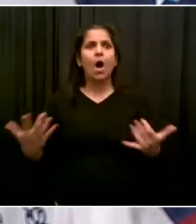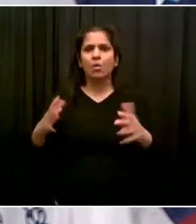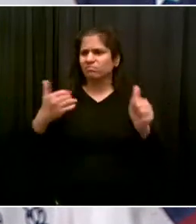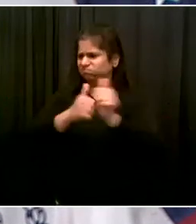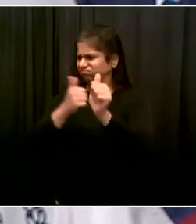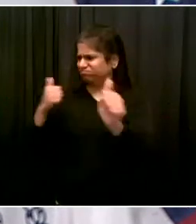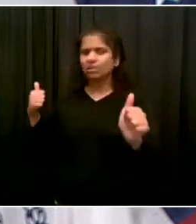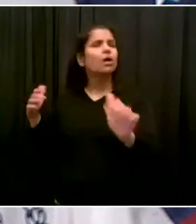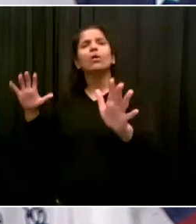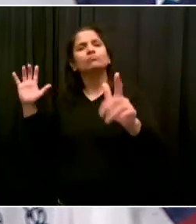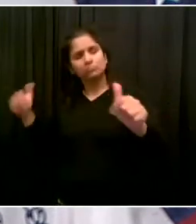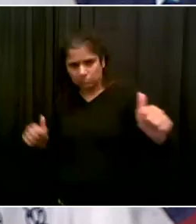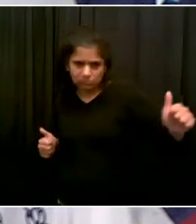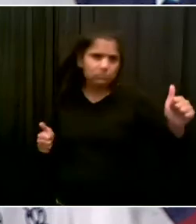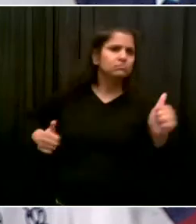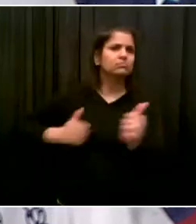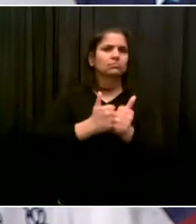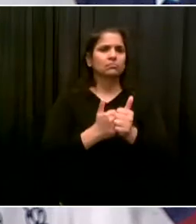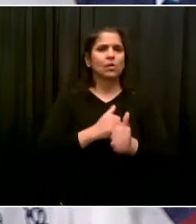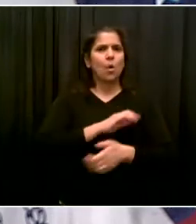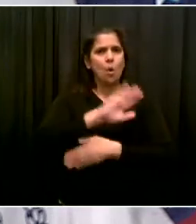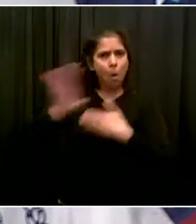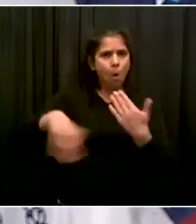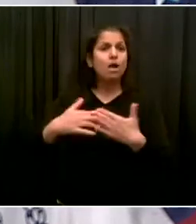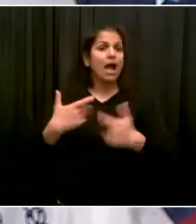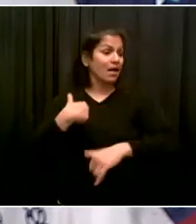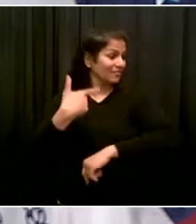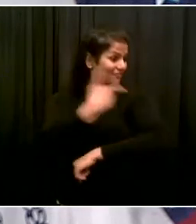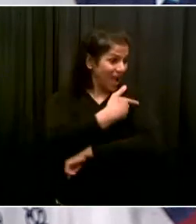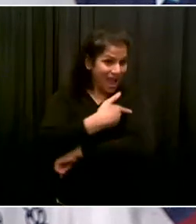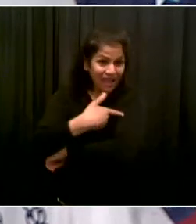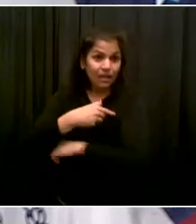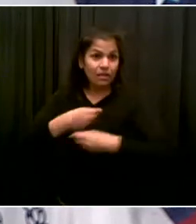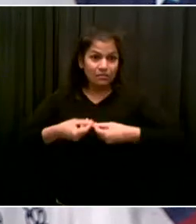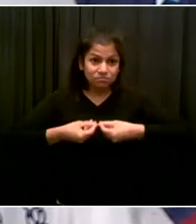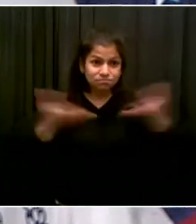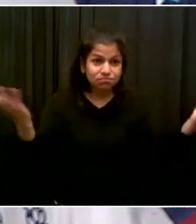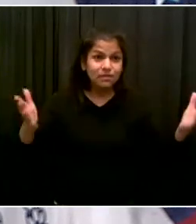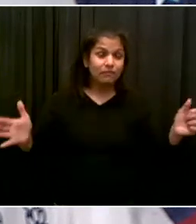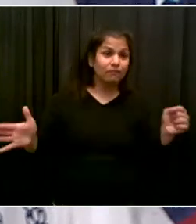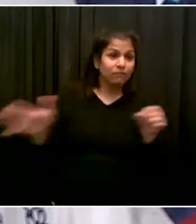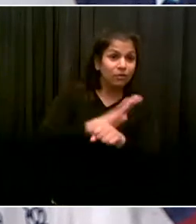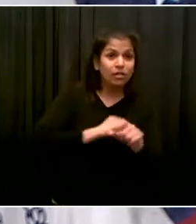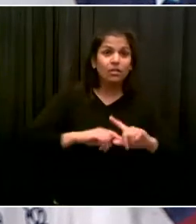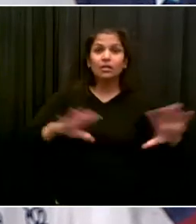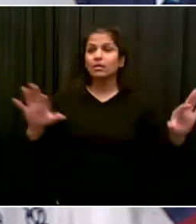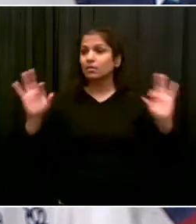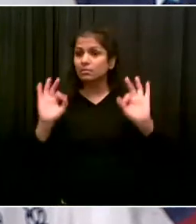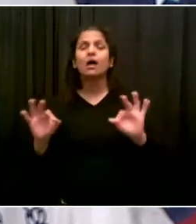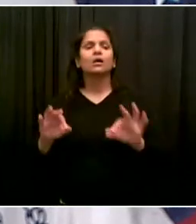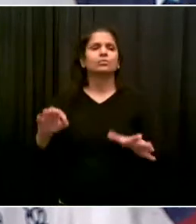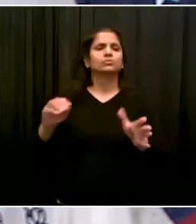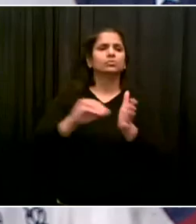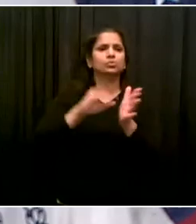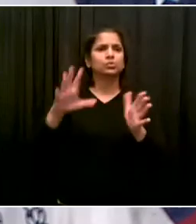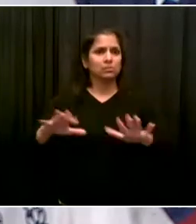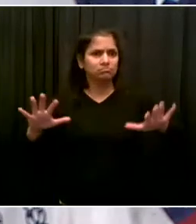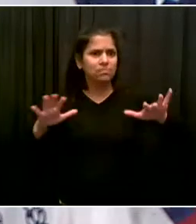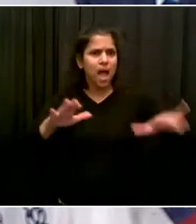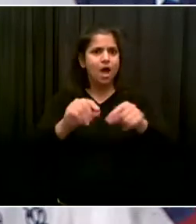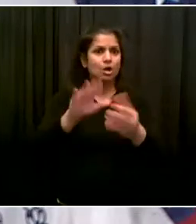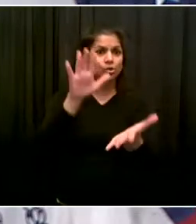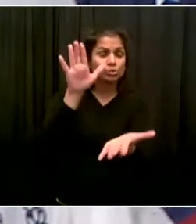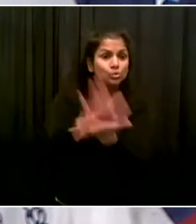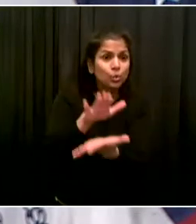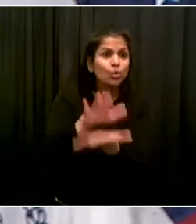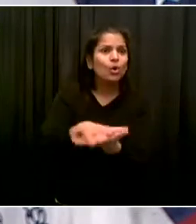comeback and really do great by our kids and our families, but also open the door wide to that moment in September where all